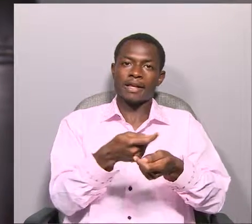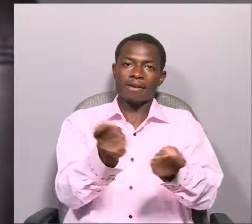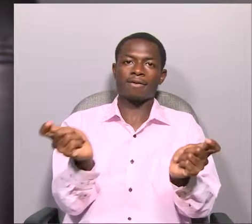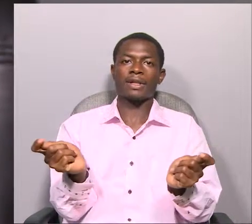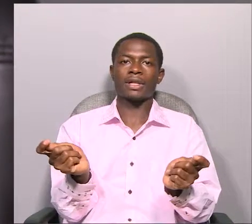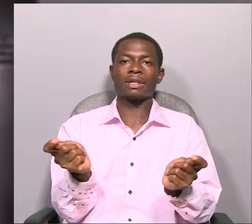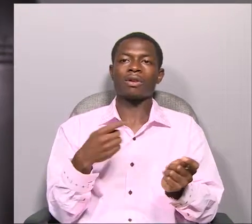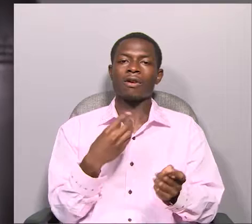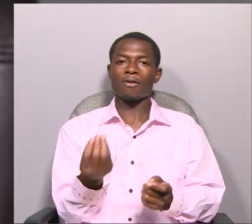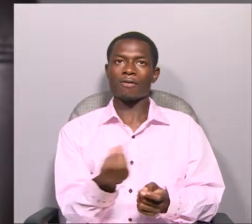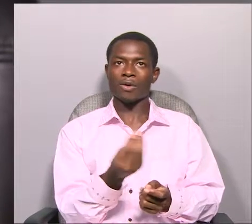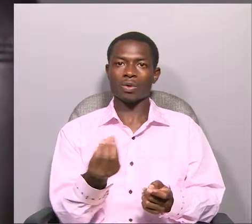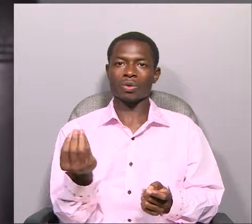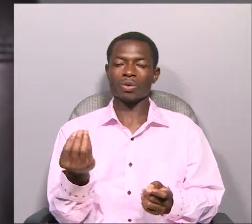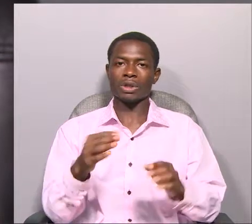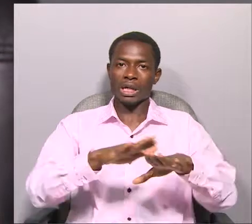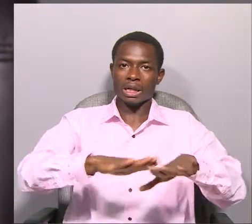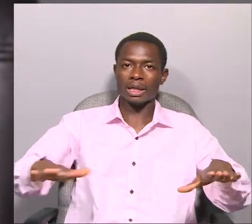given fields